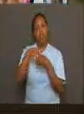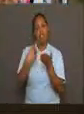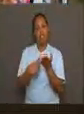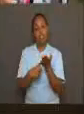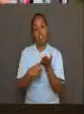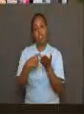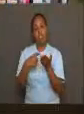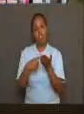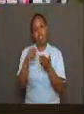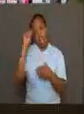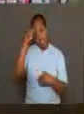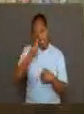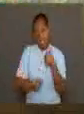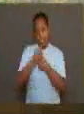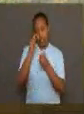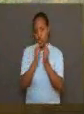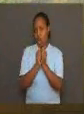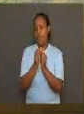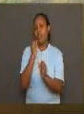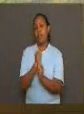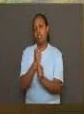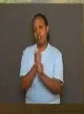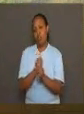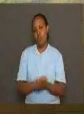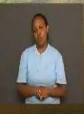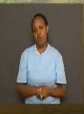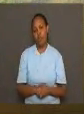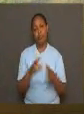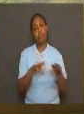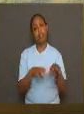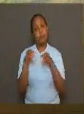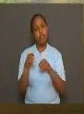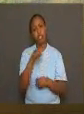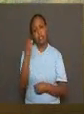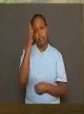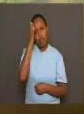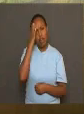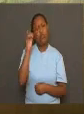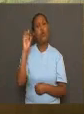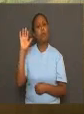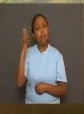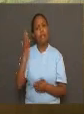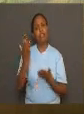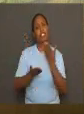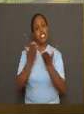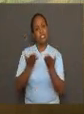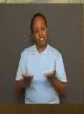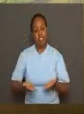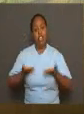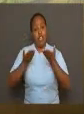support AIDS victims. Students, do you know what services are provided by